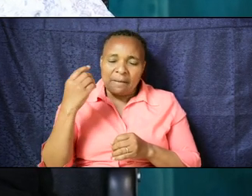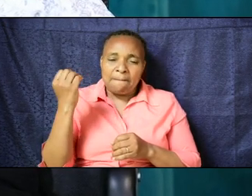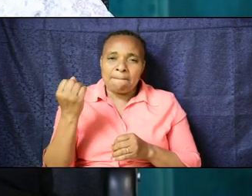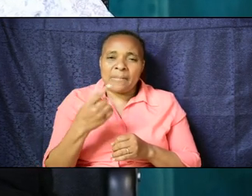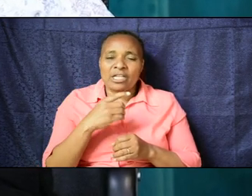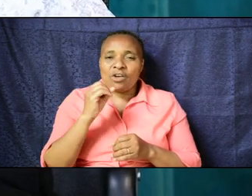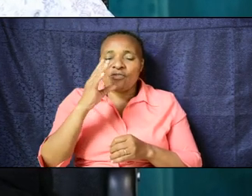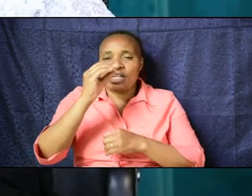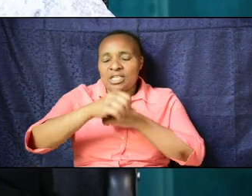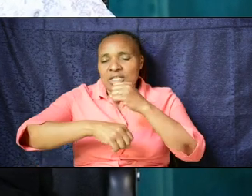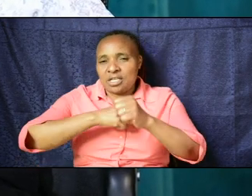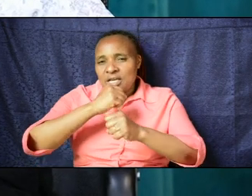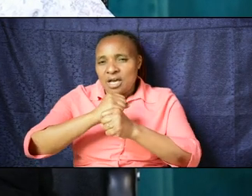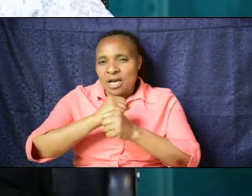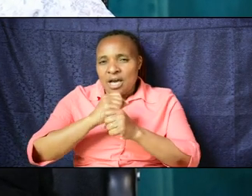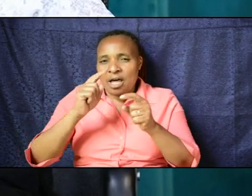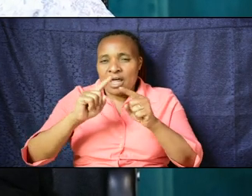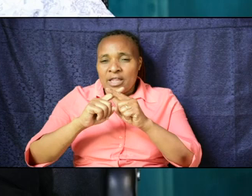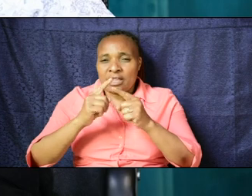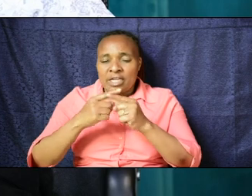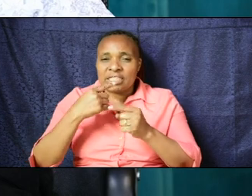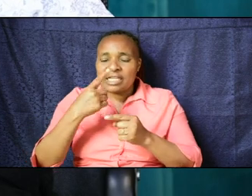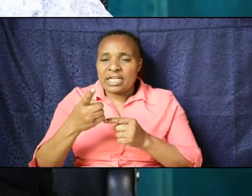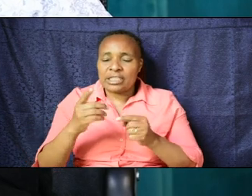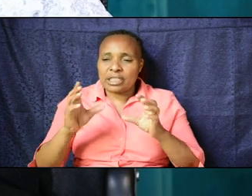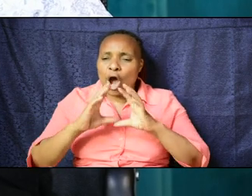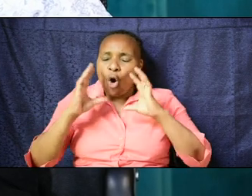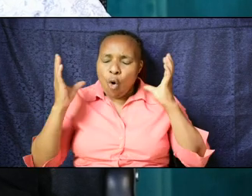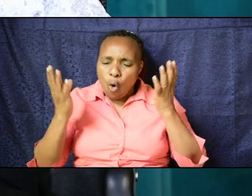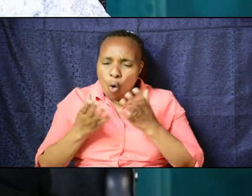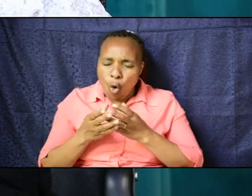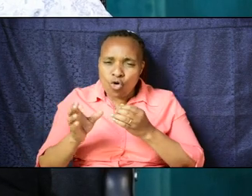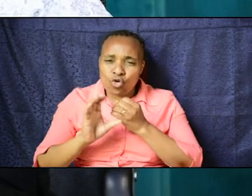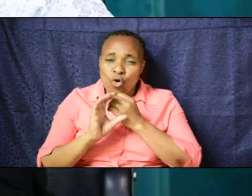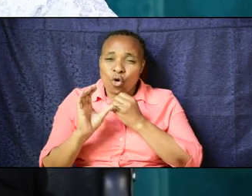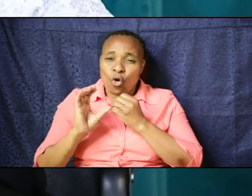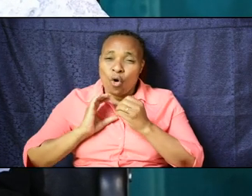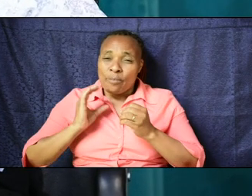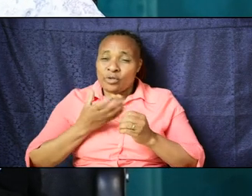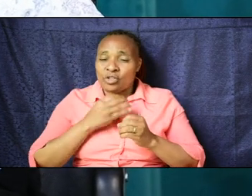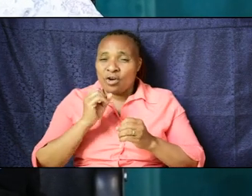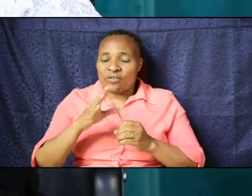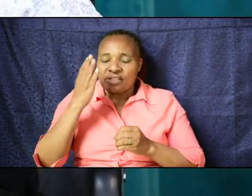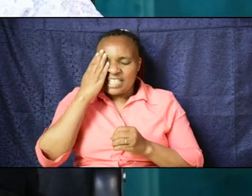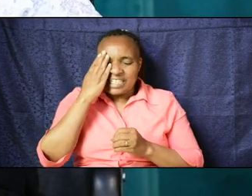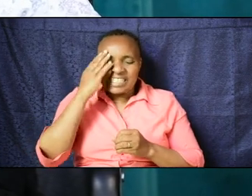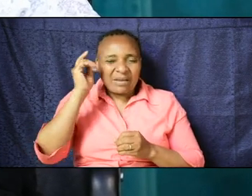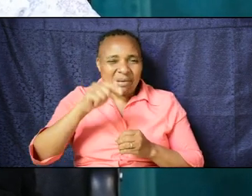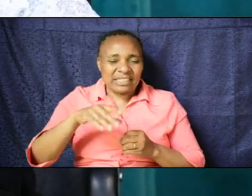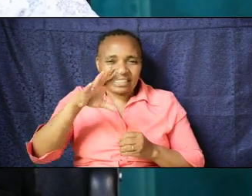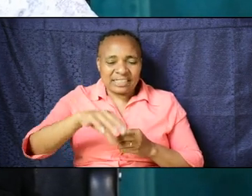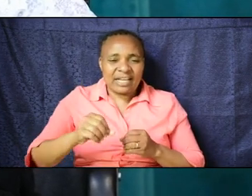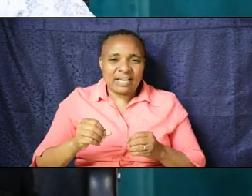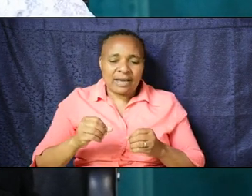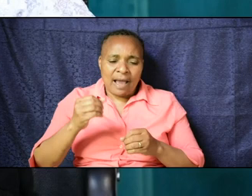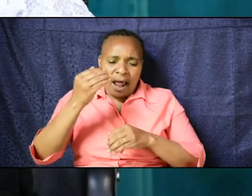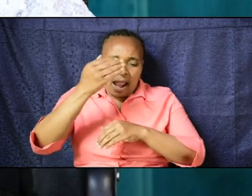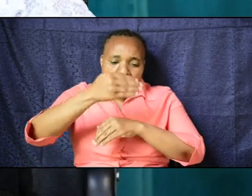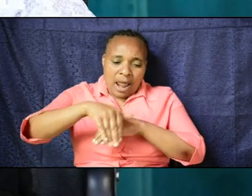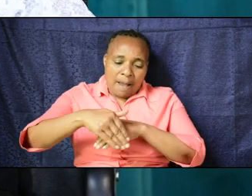the first month of the year. Tell the whole community of Israel. So they were supposed to take a lamp for each